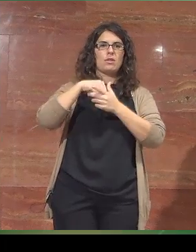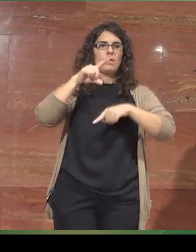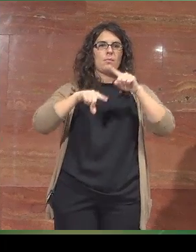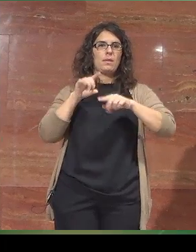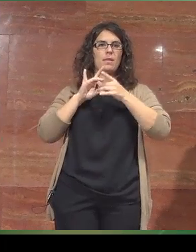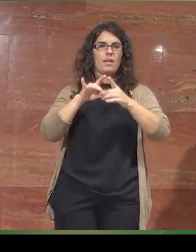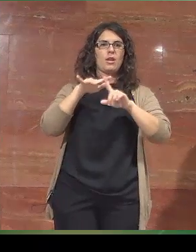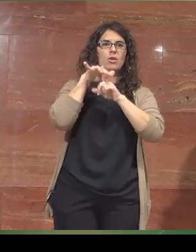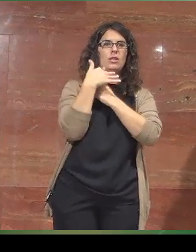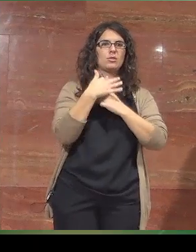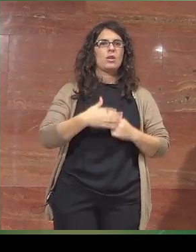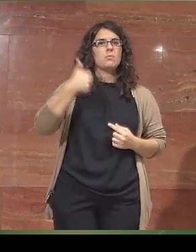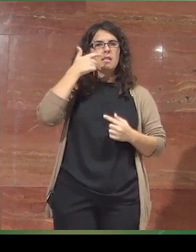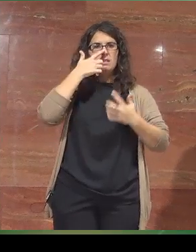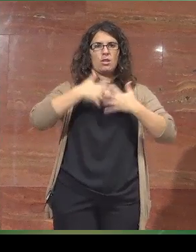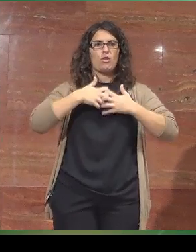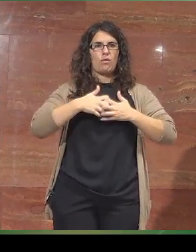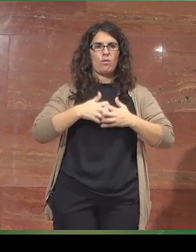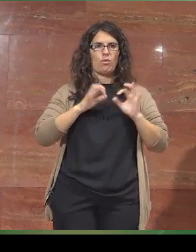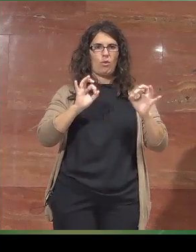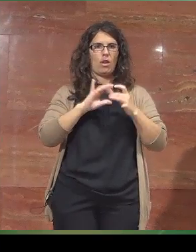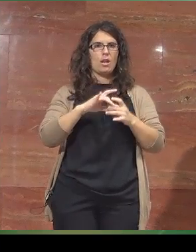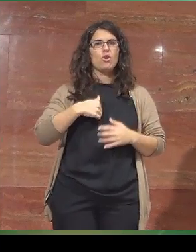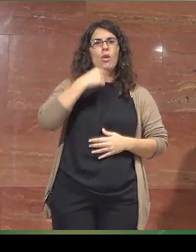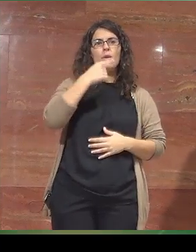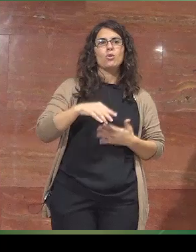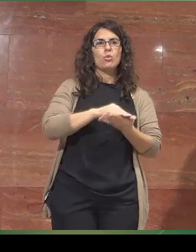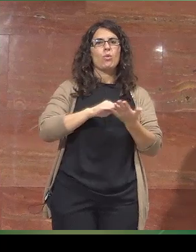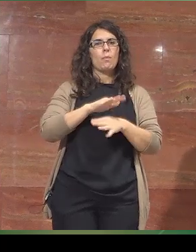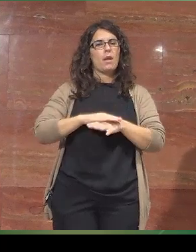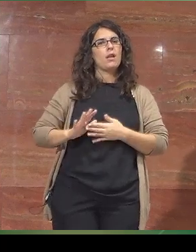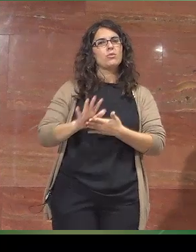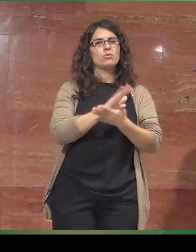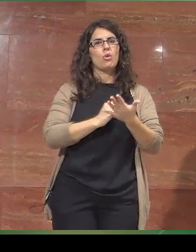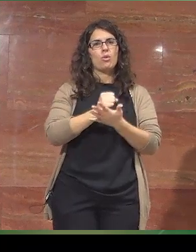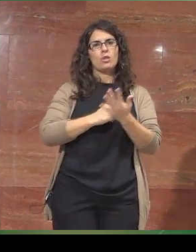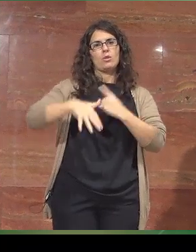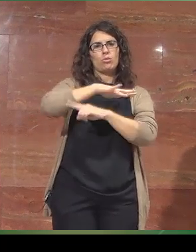in everywhere. But I think we have really to be